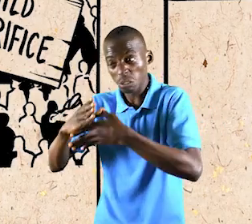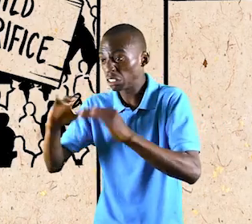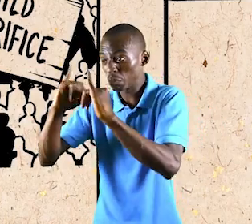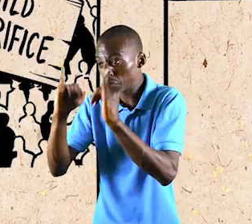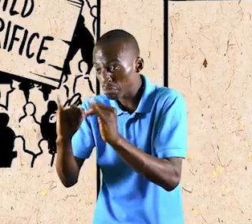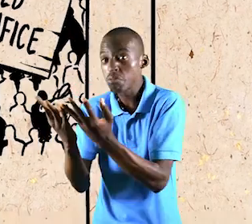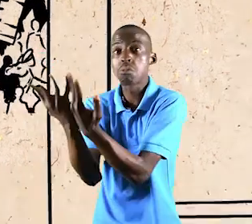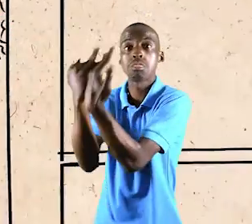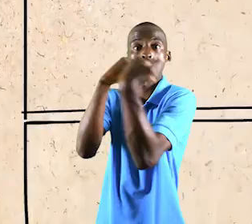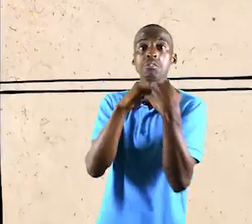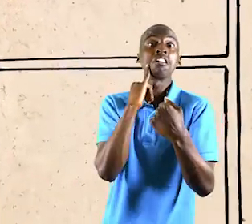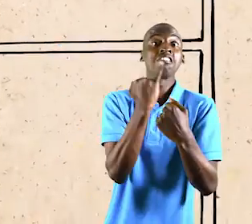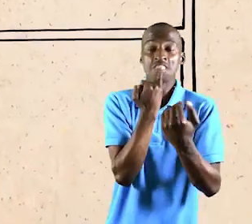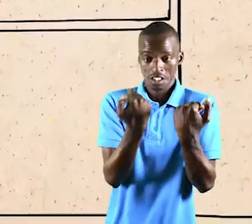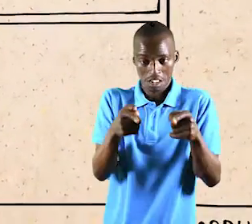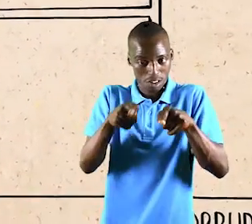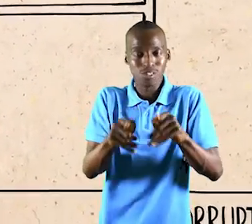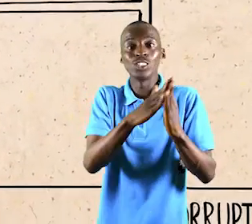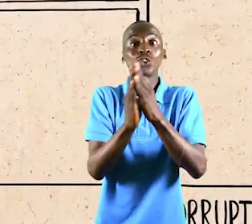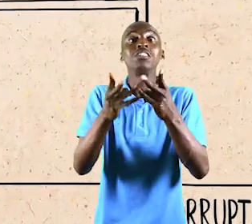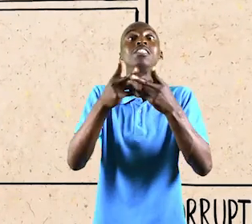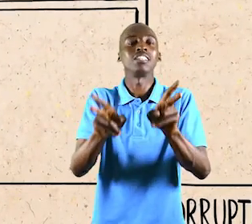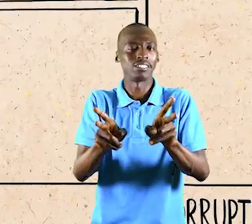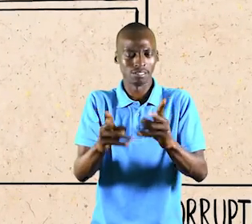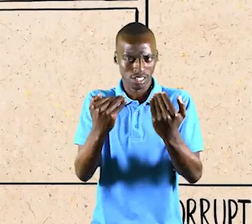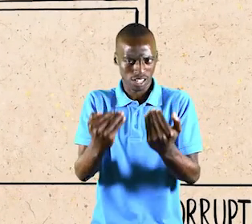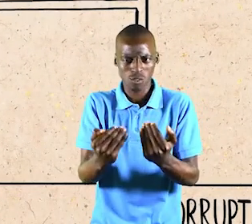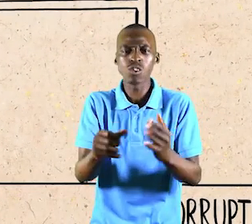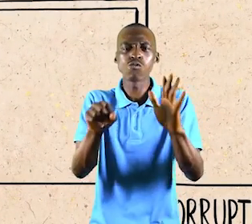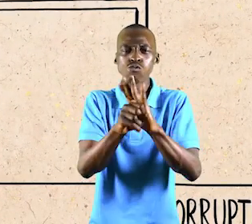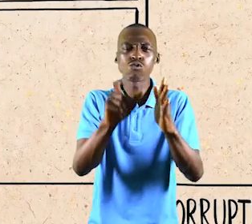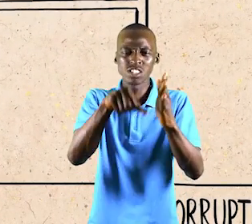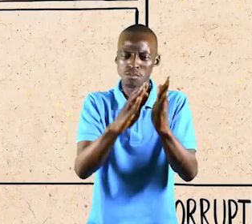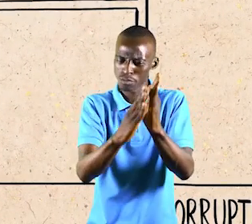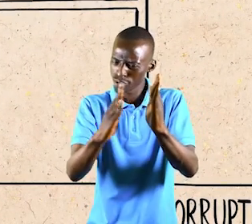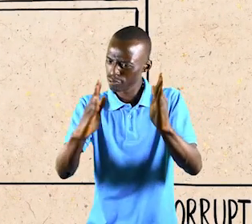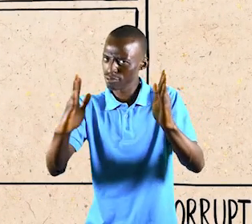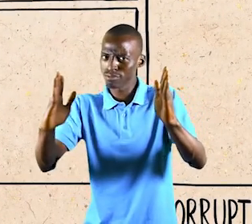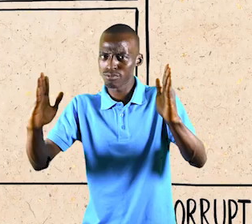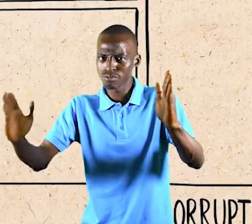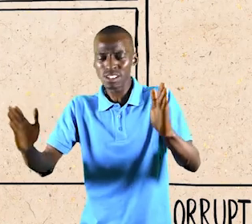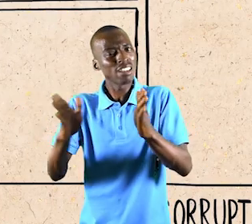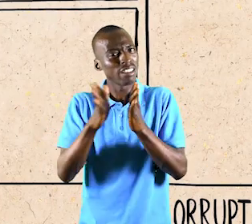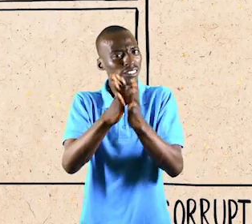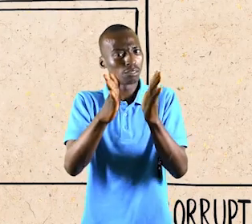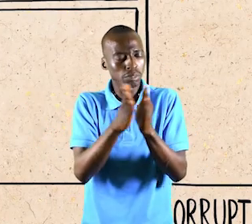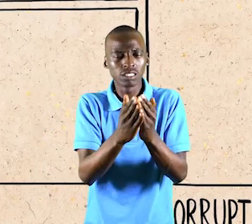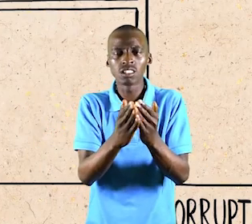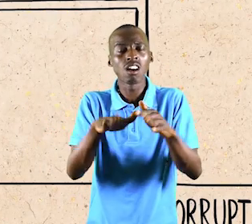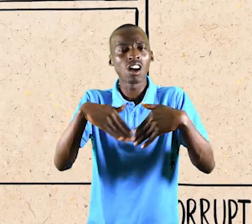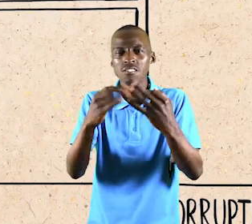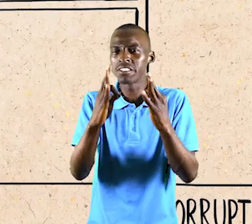religious practices. And it's right here that the story stops. For nearly a whole chapter, the narrator gives us an overview